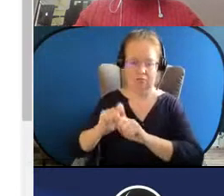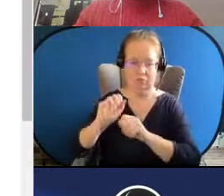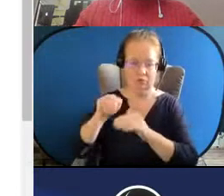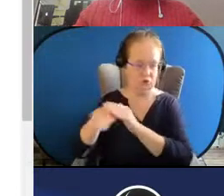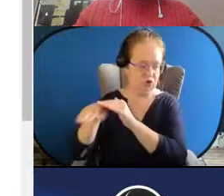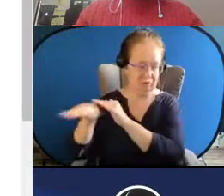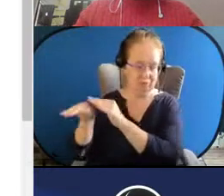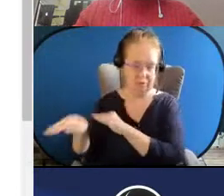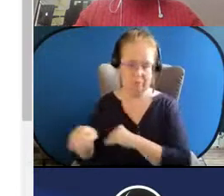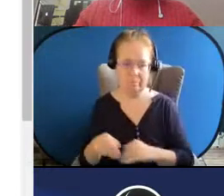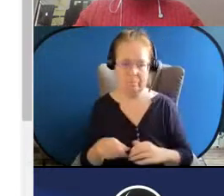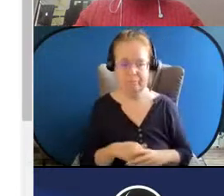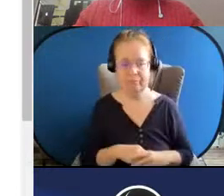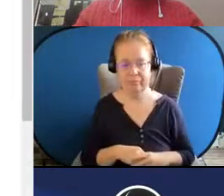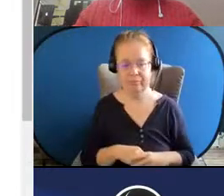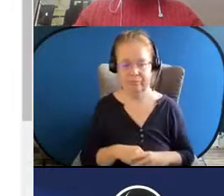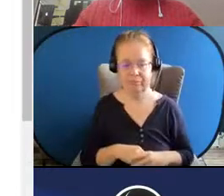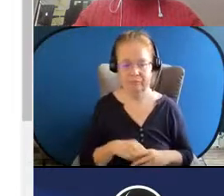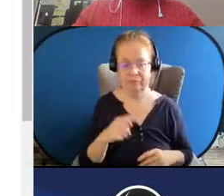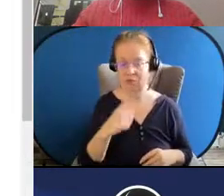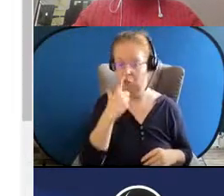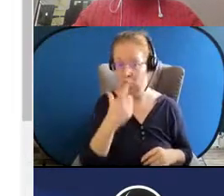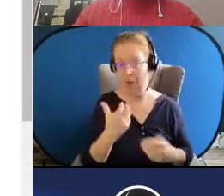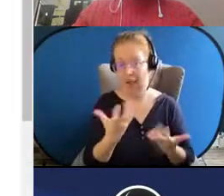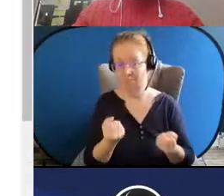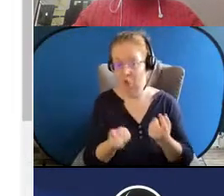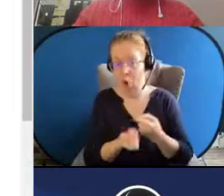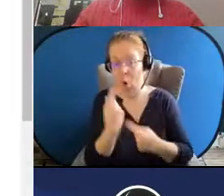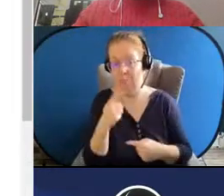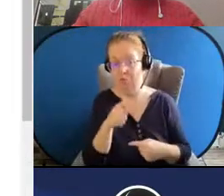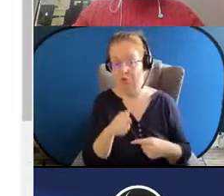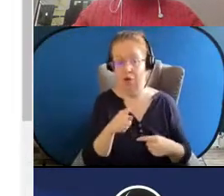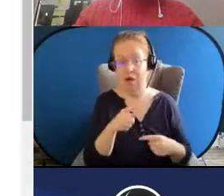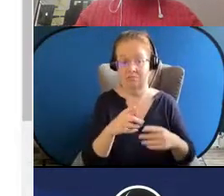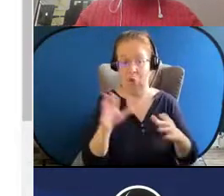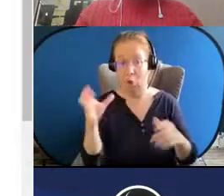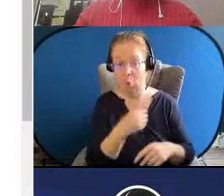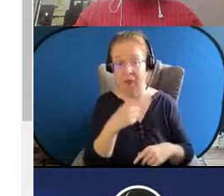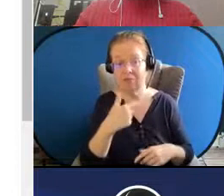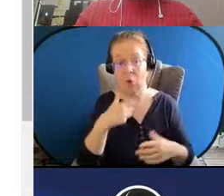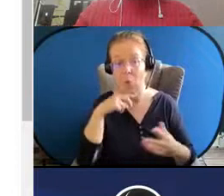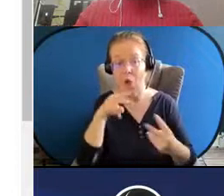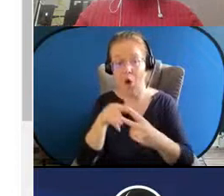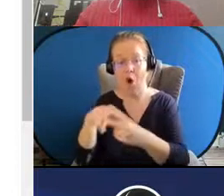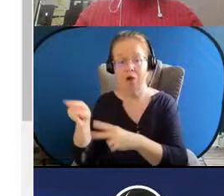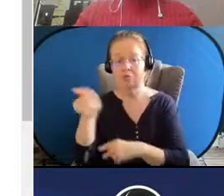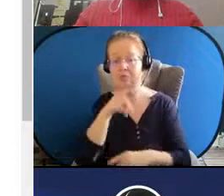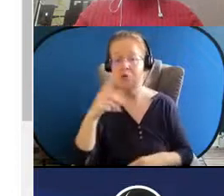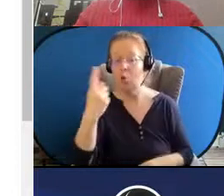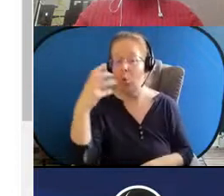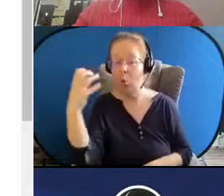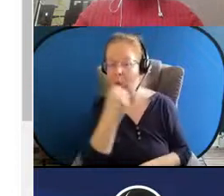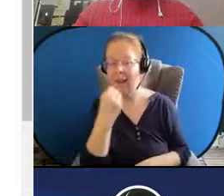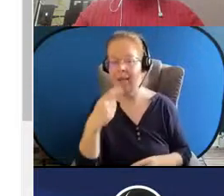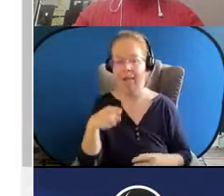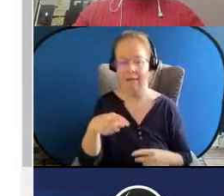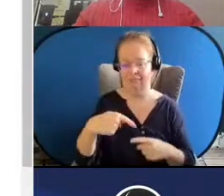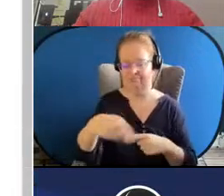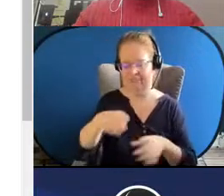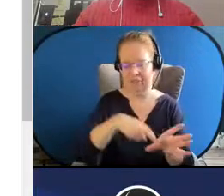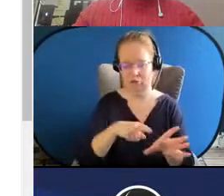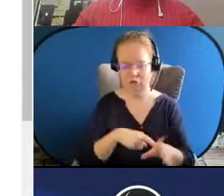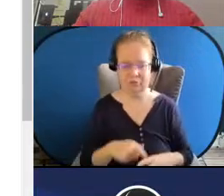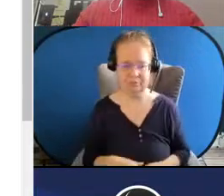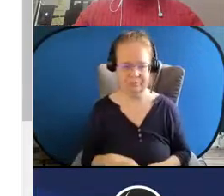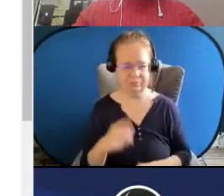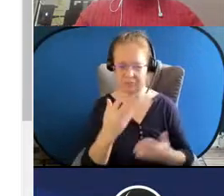look at the T's and C's, with a chance to win, we'll contact the lucky winners a bit later on in the year. There's lots of